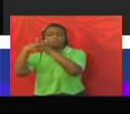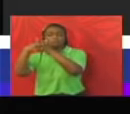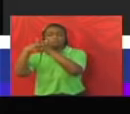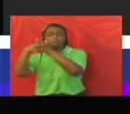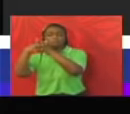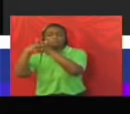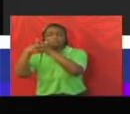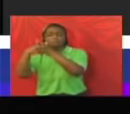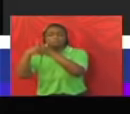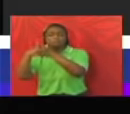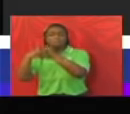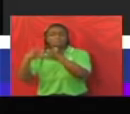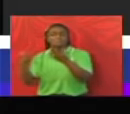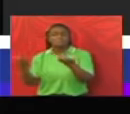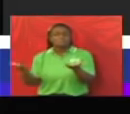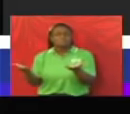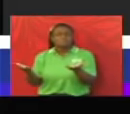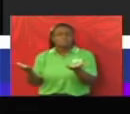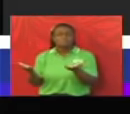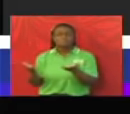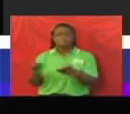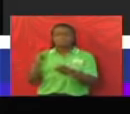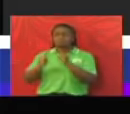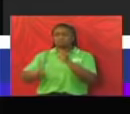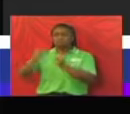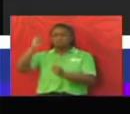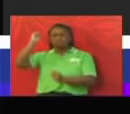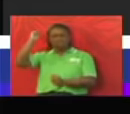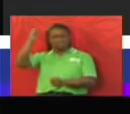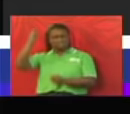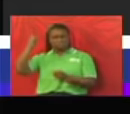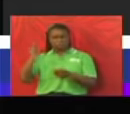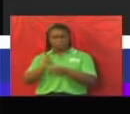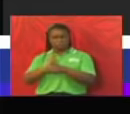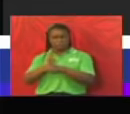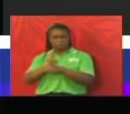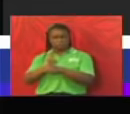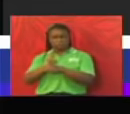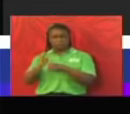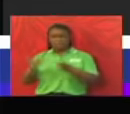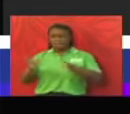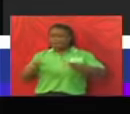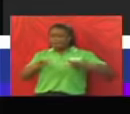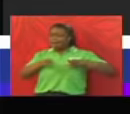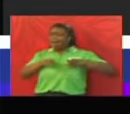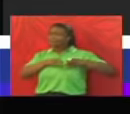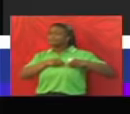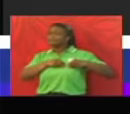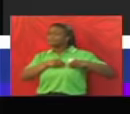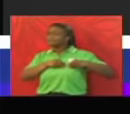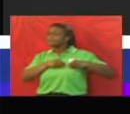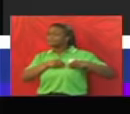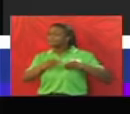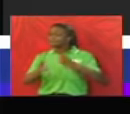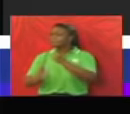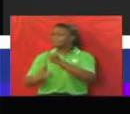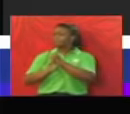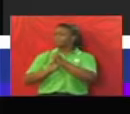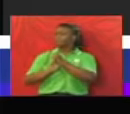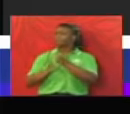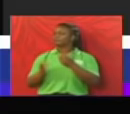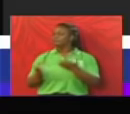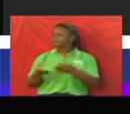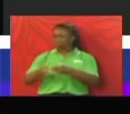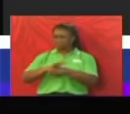use of COVID blockers, either to enhance or our current vaccination